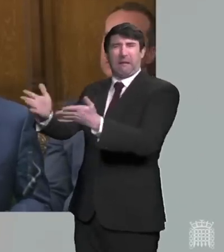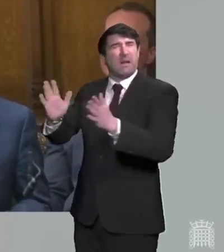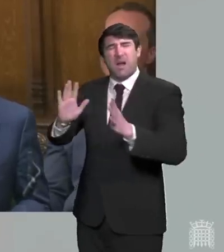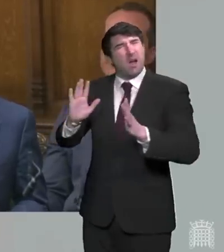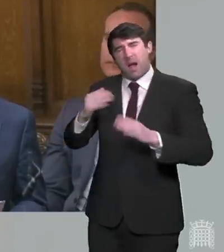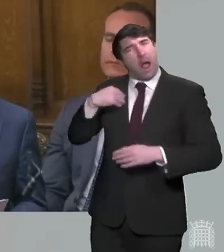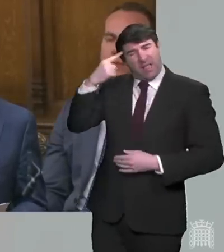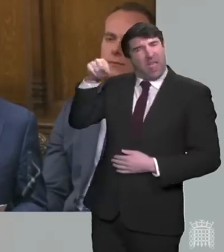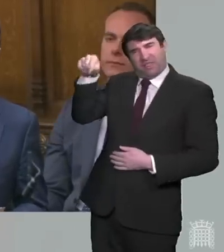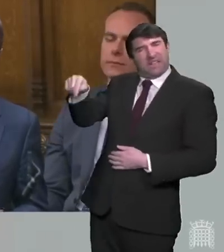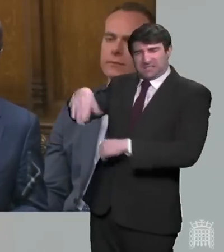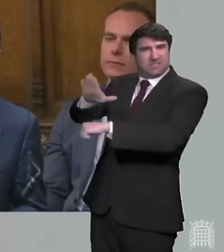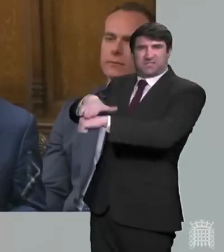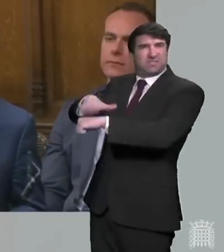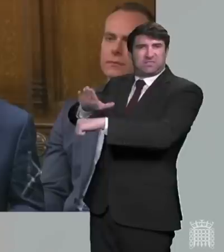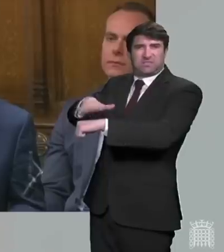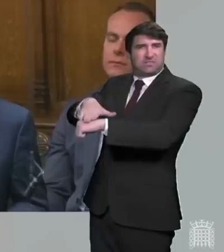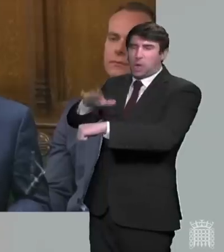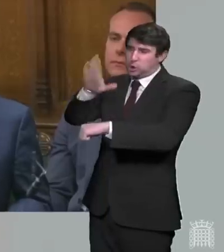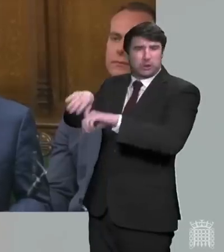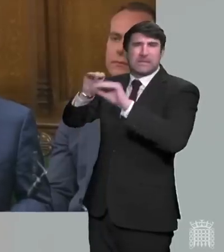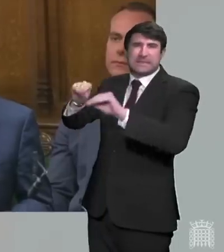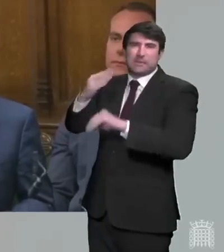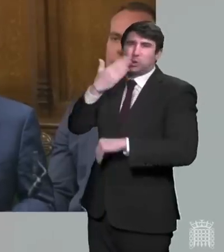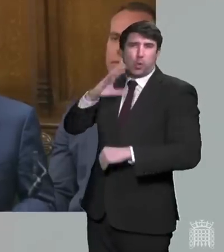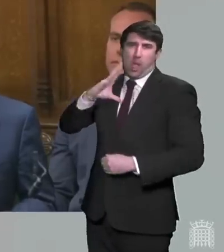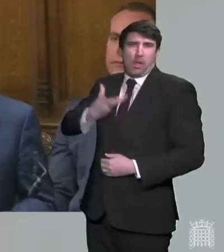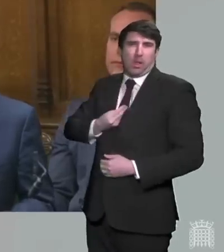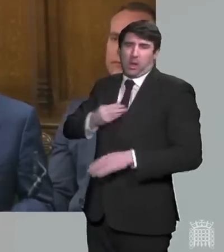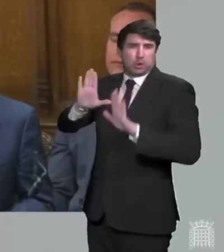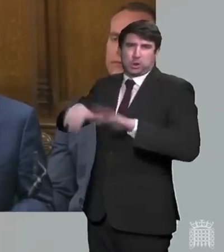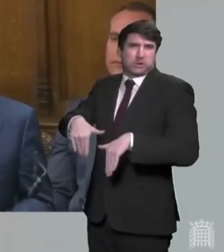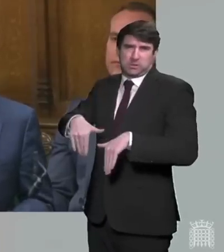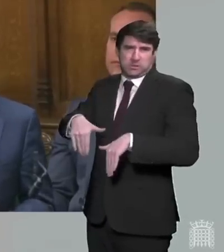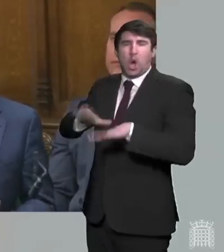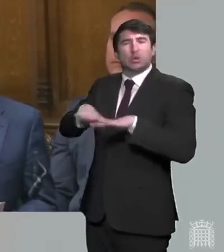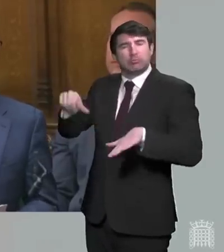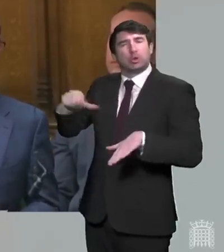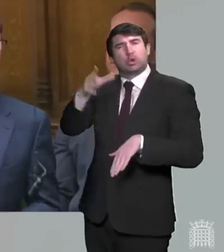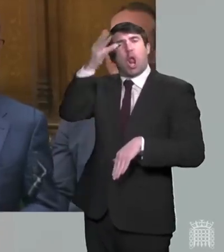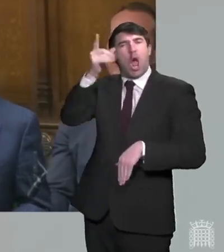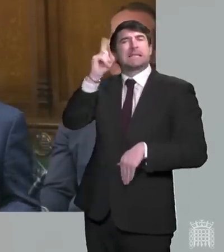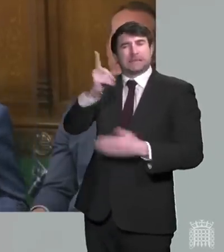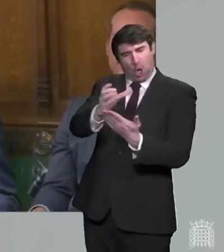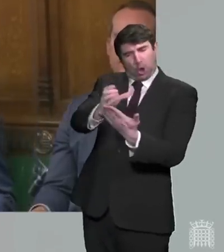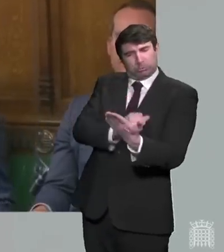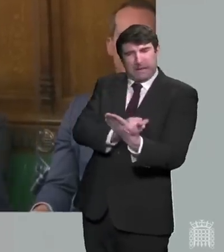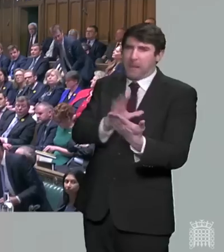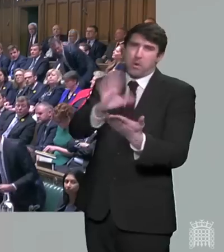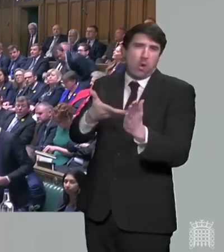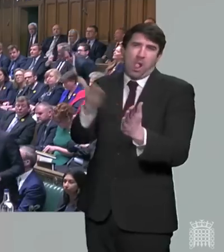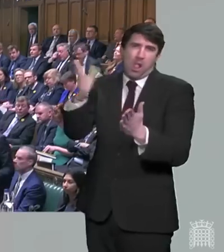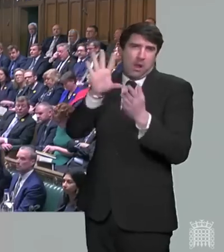ideological education being taught in our schools and get our children learning what they should be learning in a warm, safe